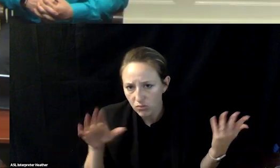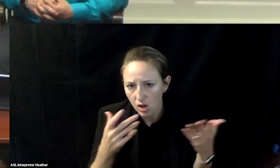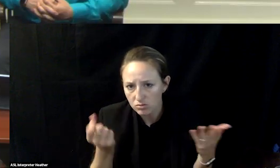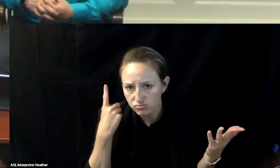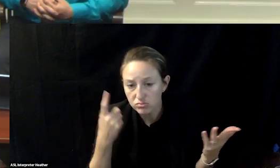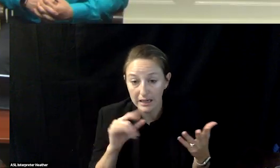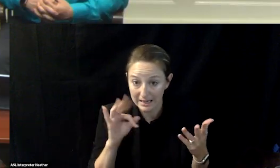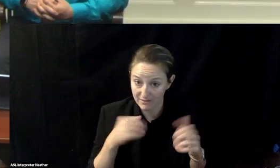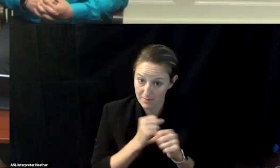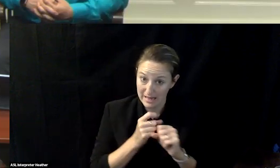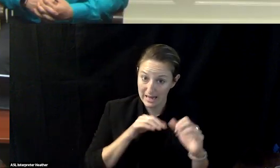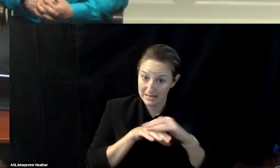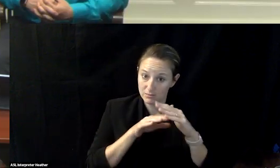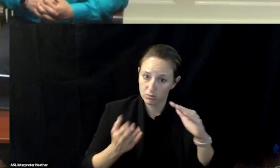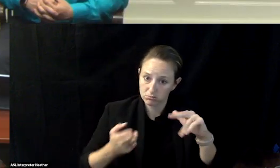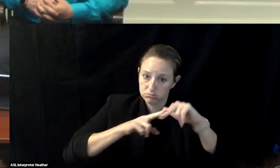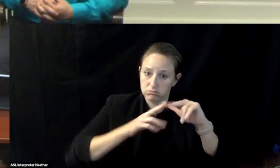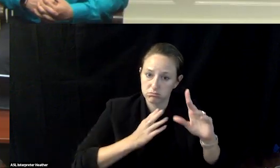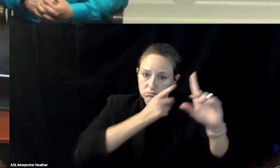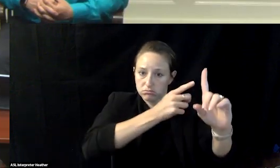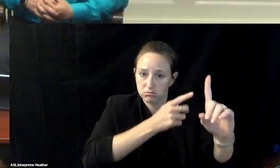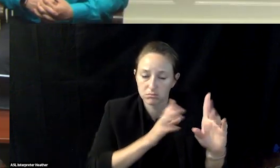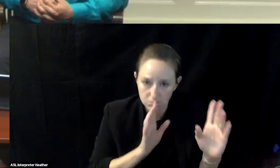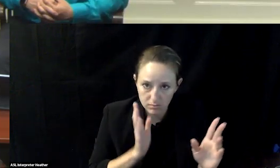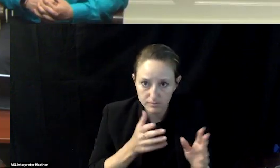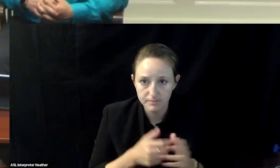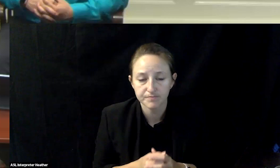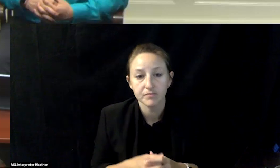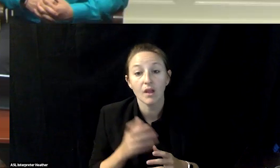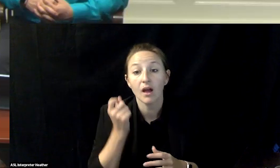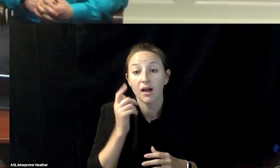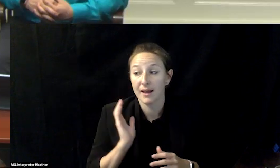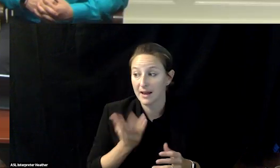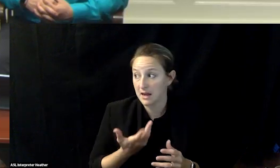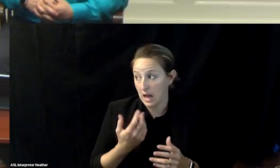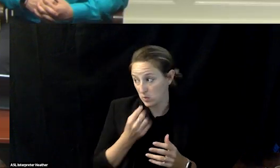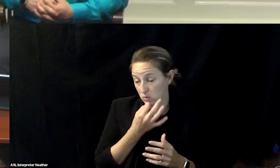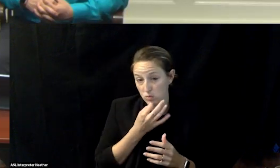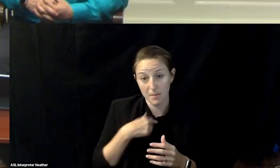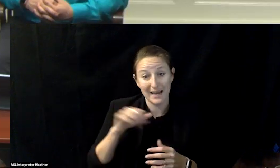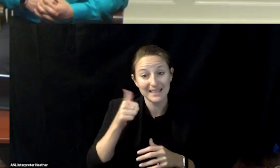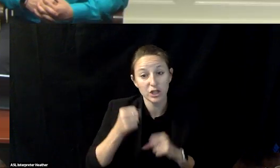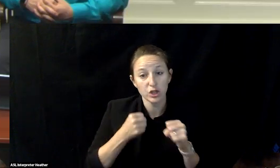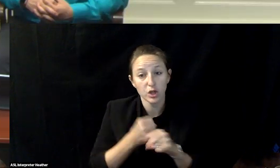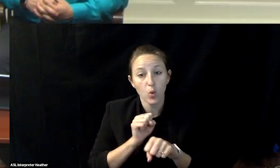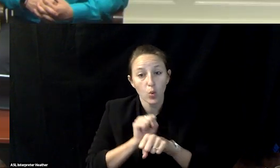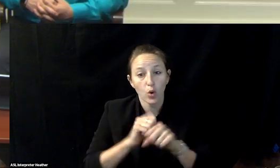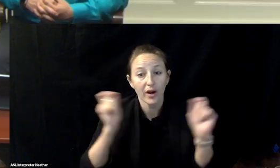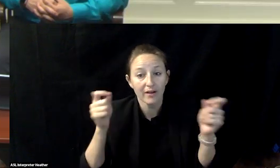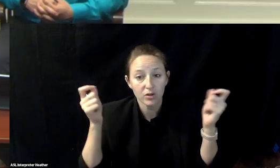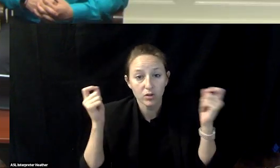just the time I've been at LinkedIn, and it's going to be my 10-year anniversary this November, is just the passion